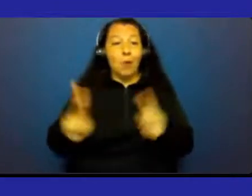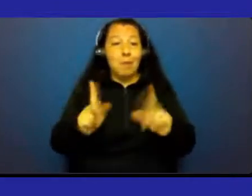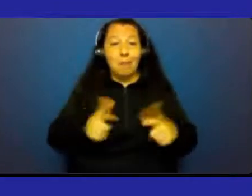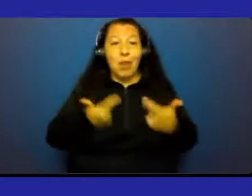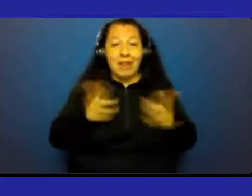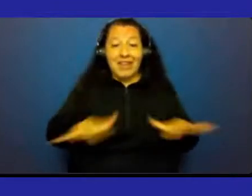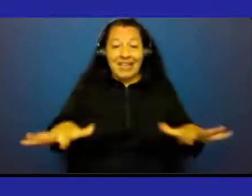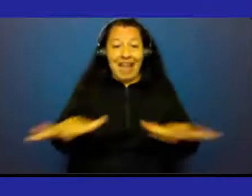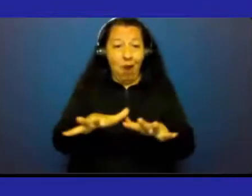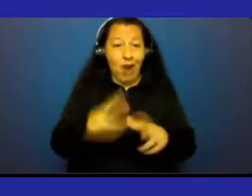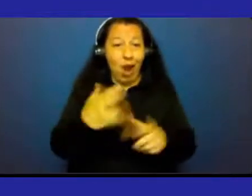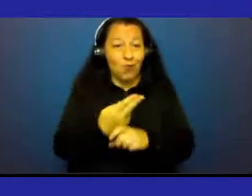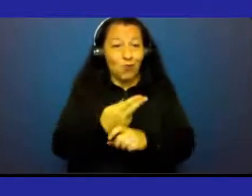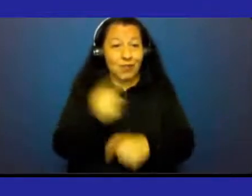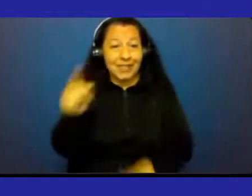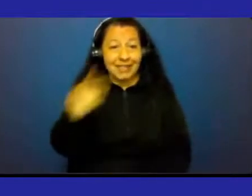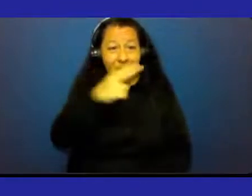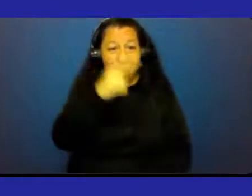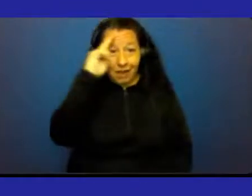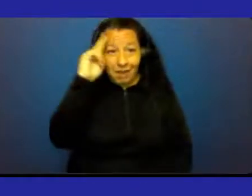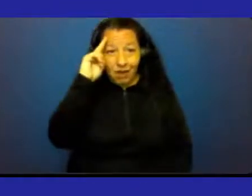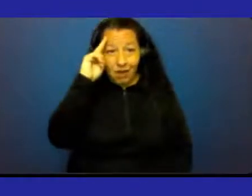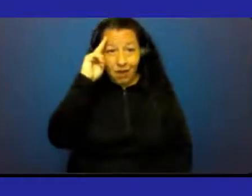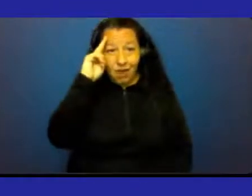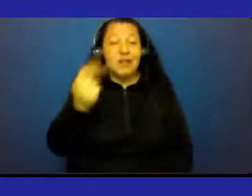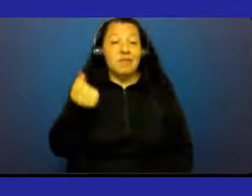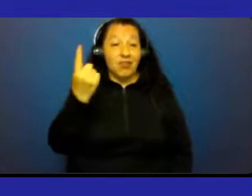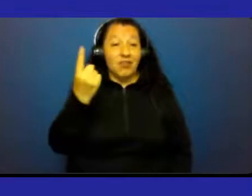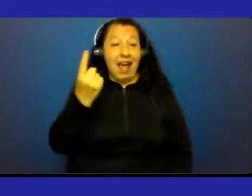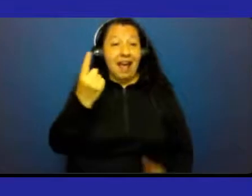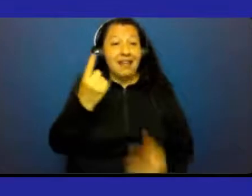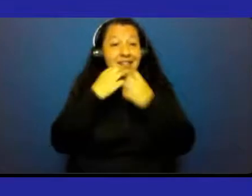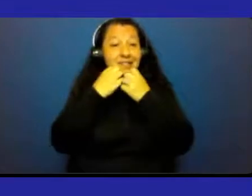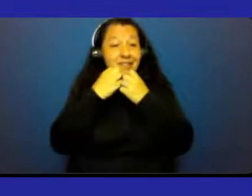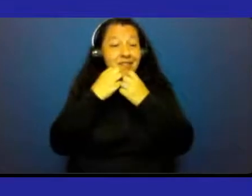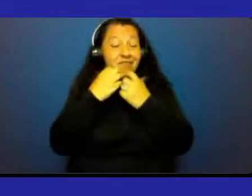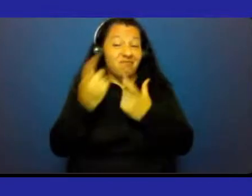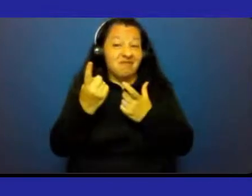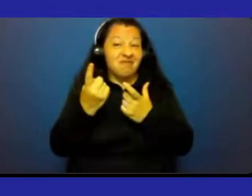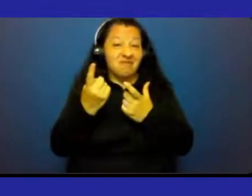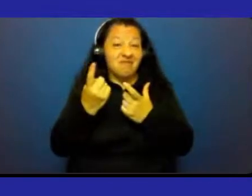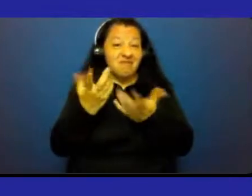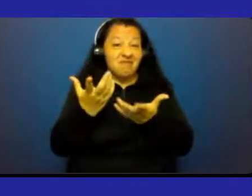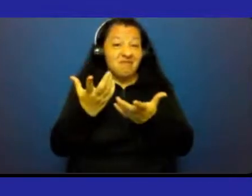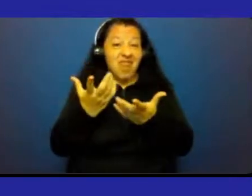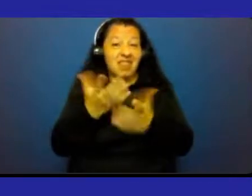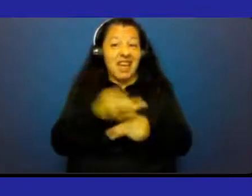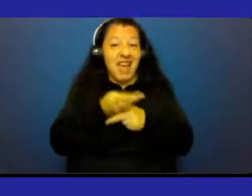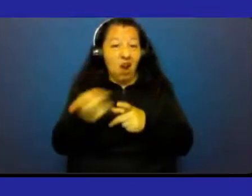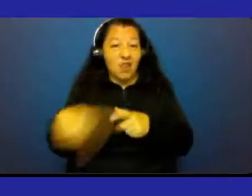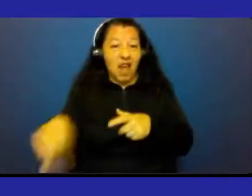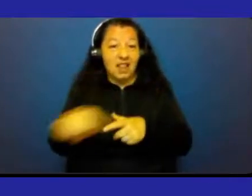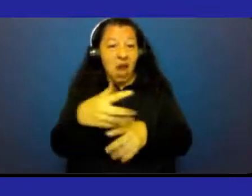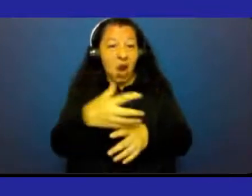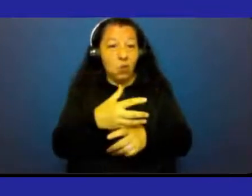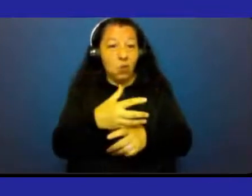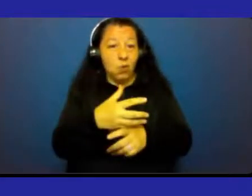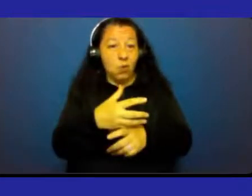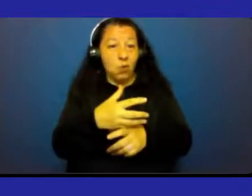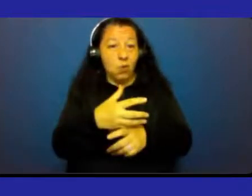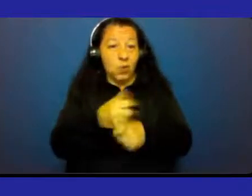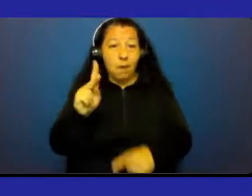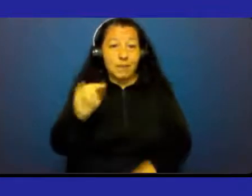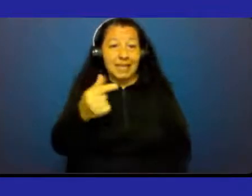that they value and appreciate the care they receive from Kings County. And we also have our newly